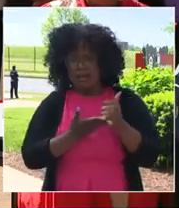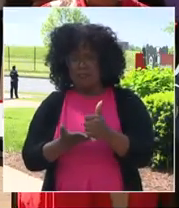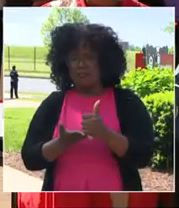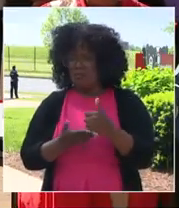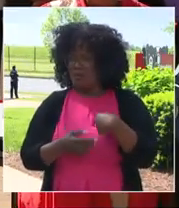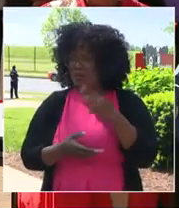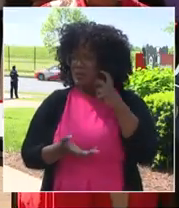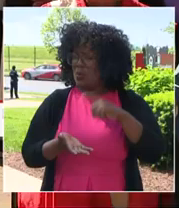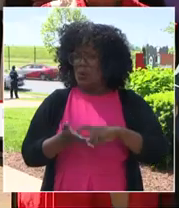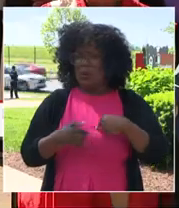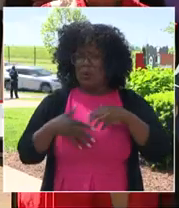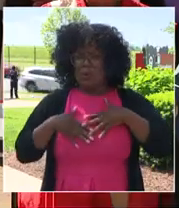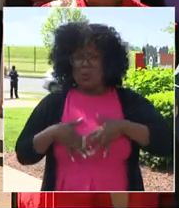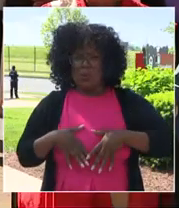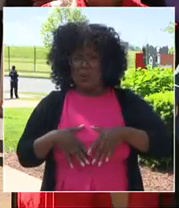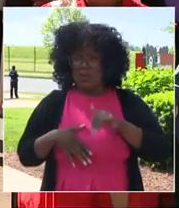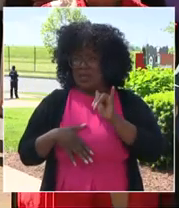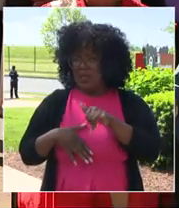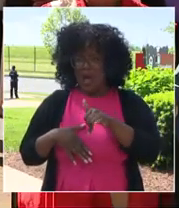life and death.